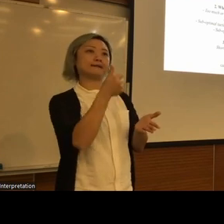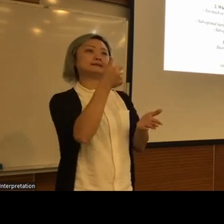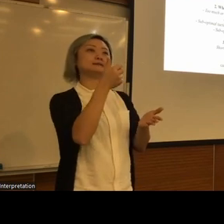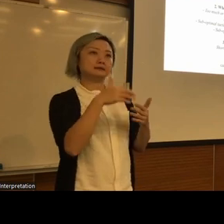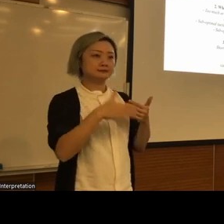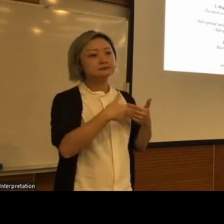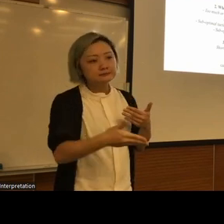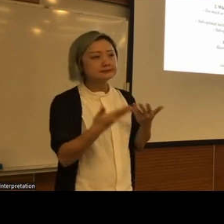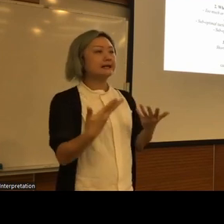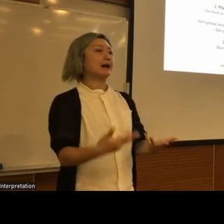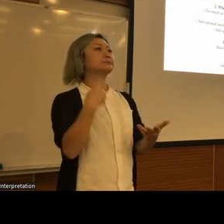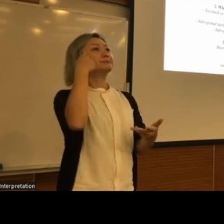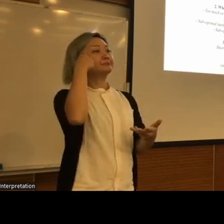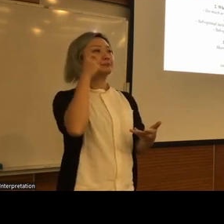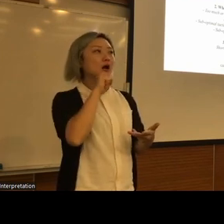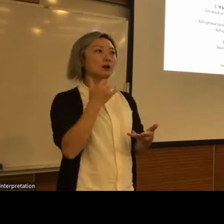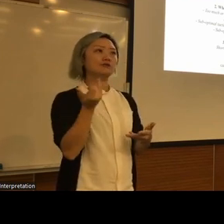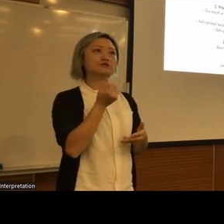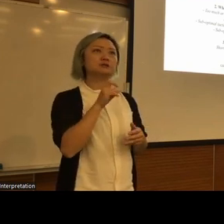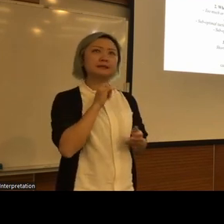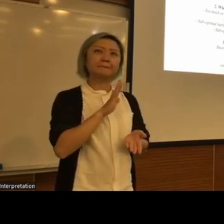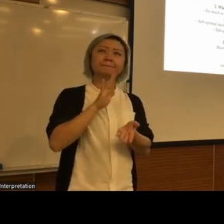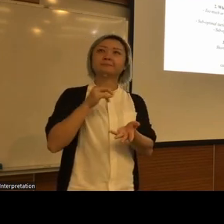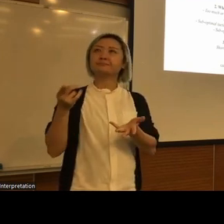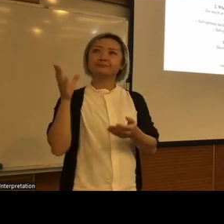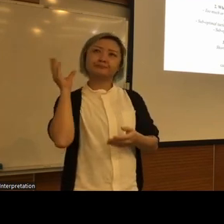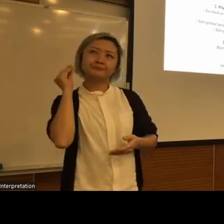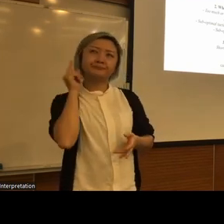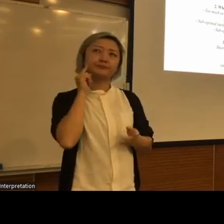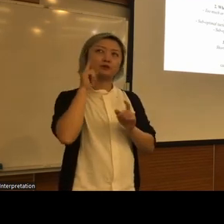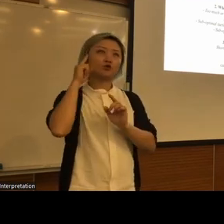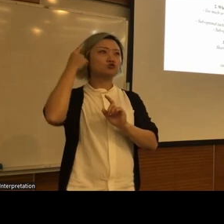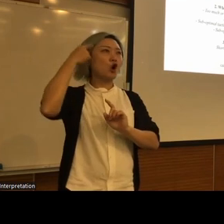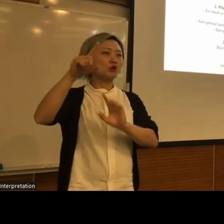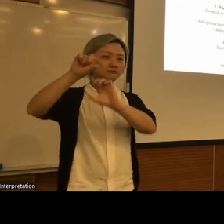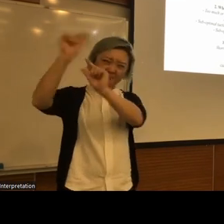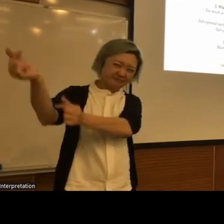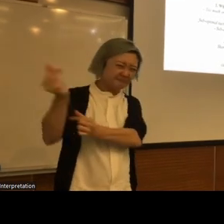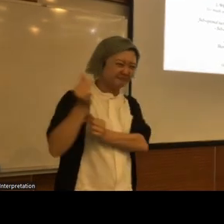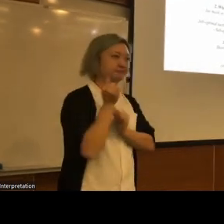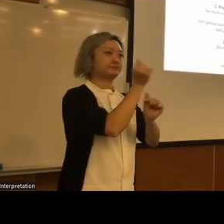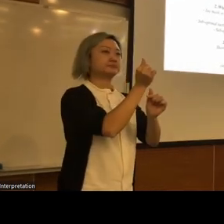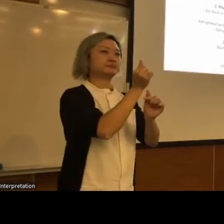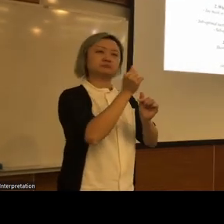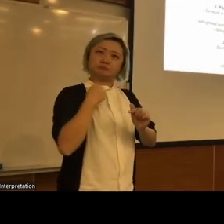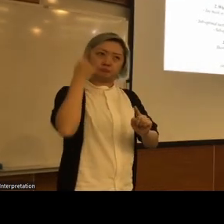high risk of failing to produce flawless